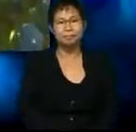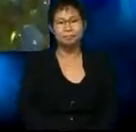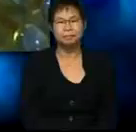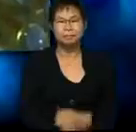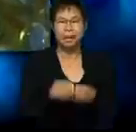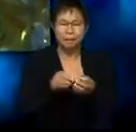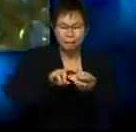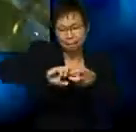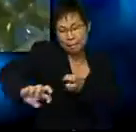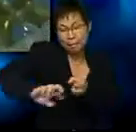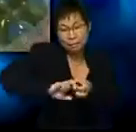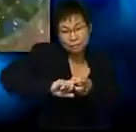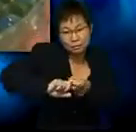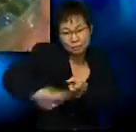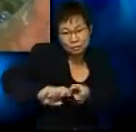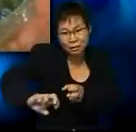and marbles